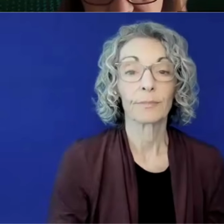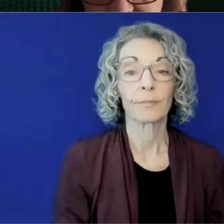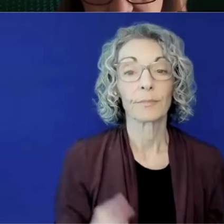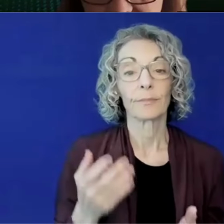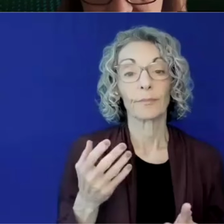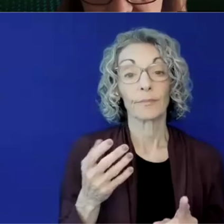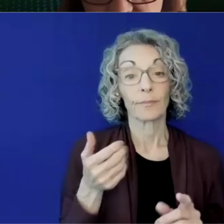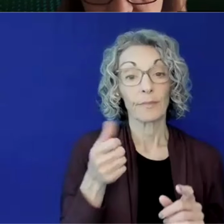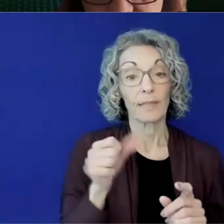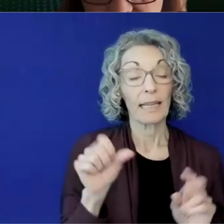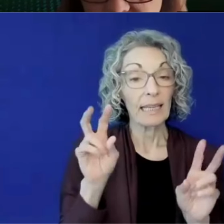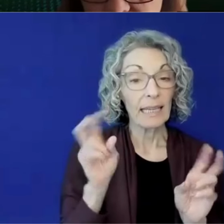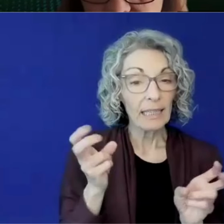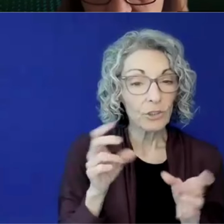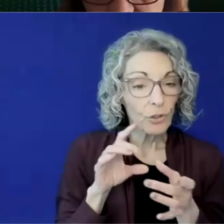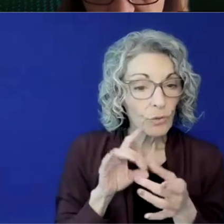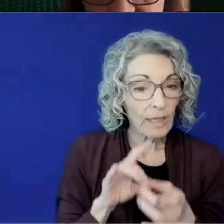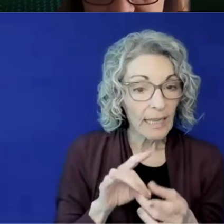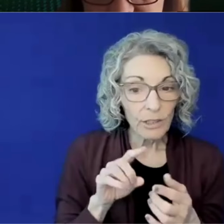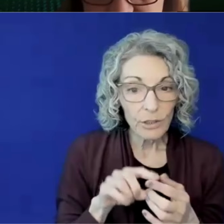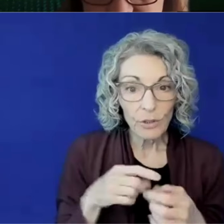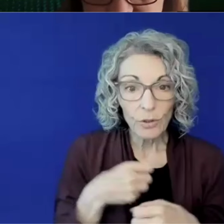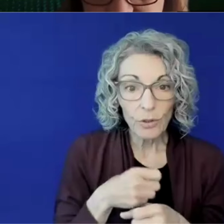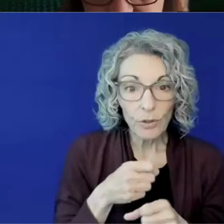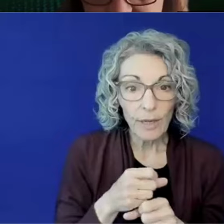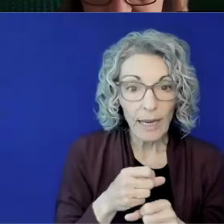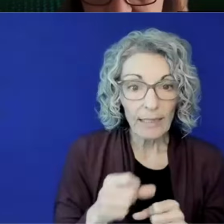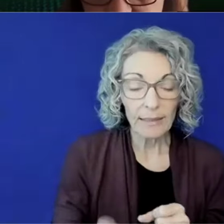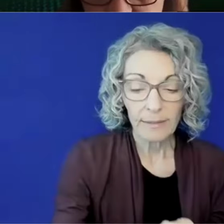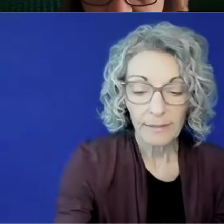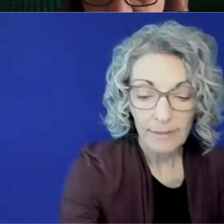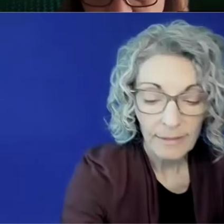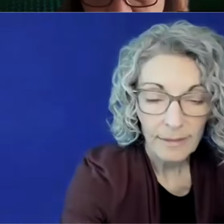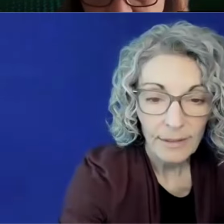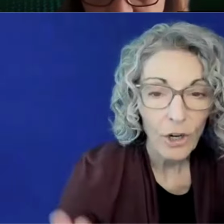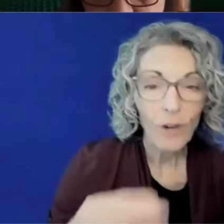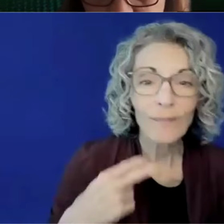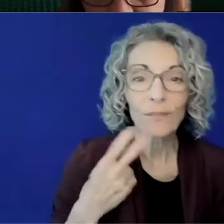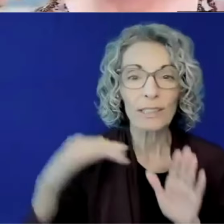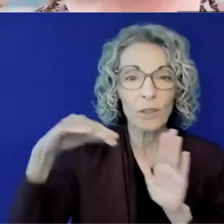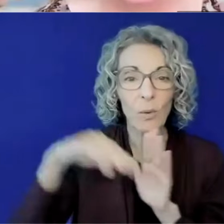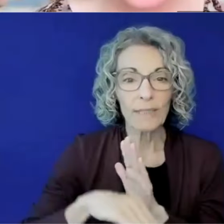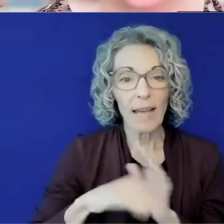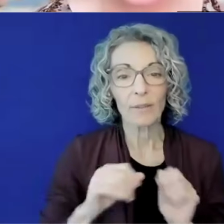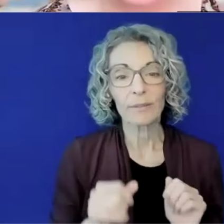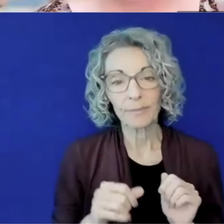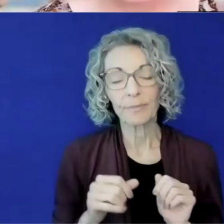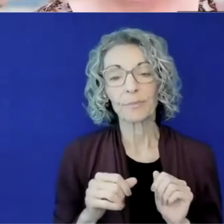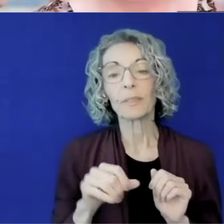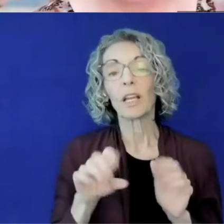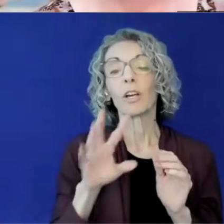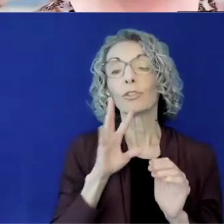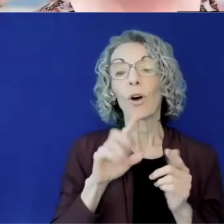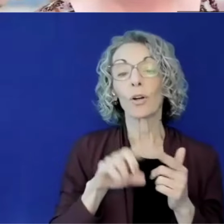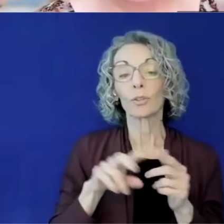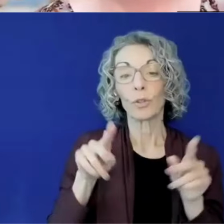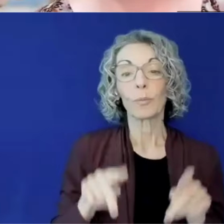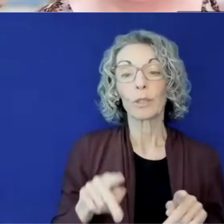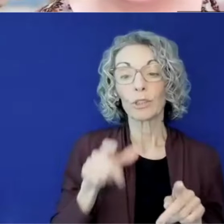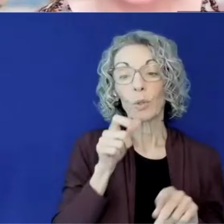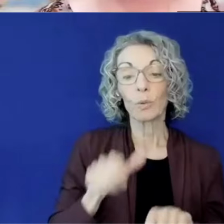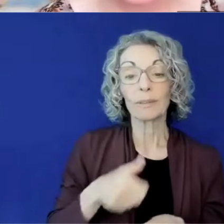related to creating an S-Corp income as business expense? Yes, so talk to the person that's setting up